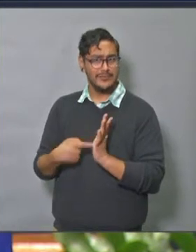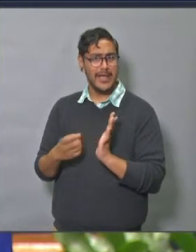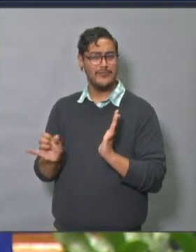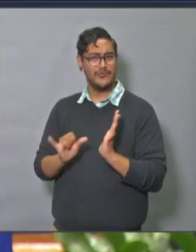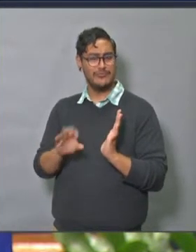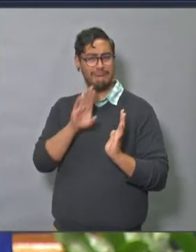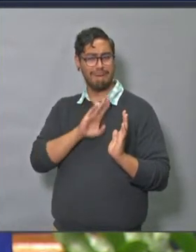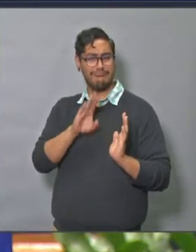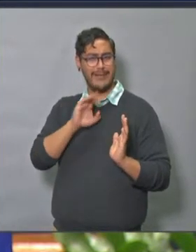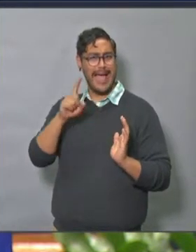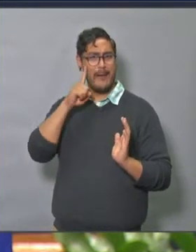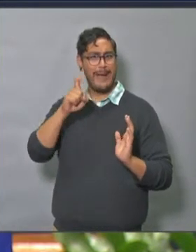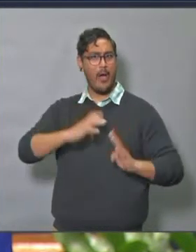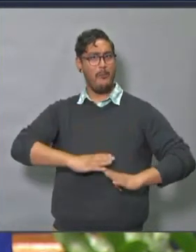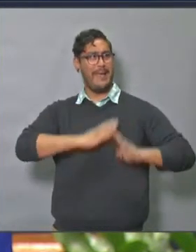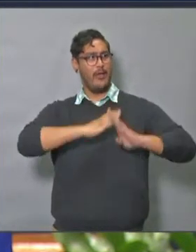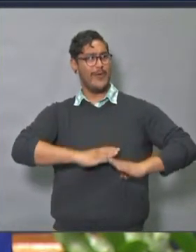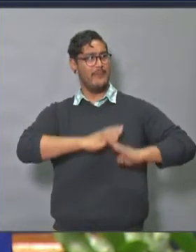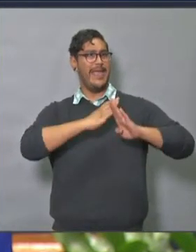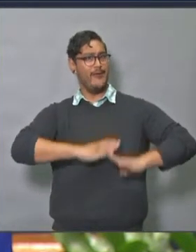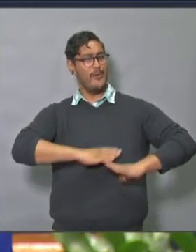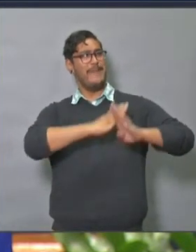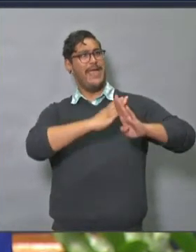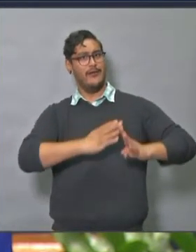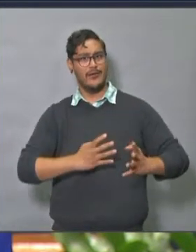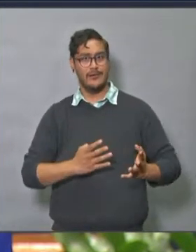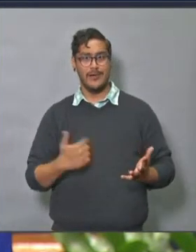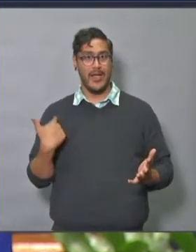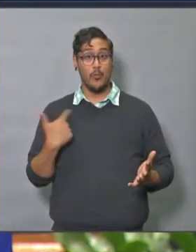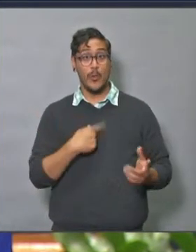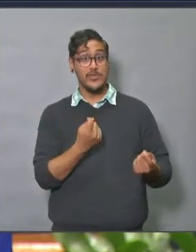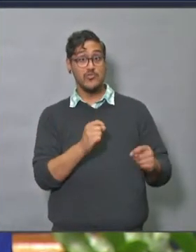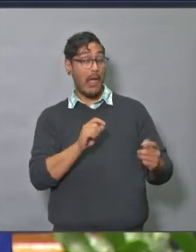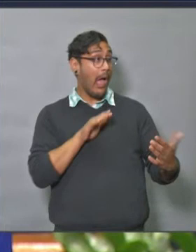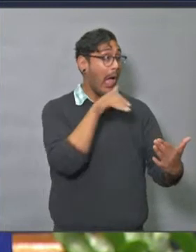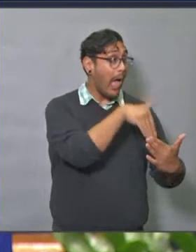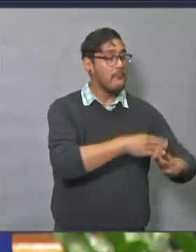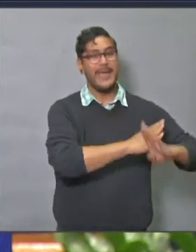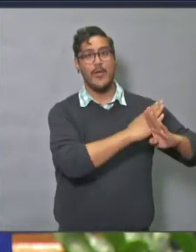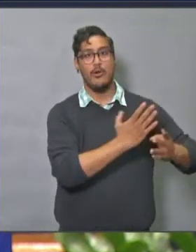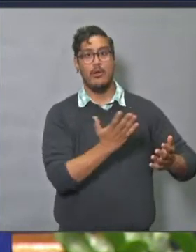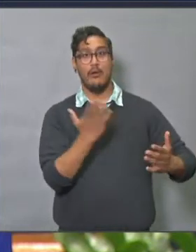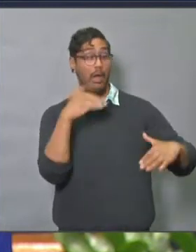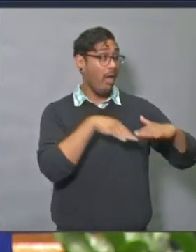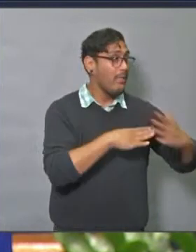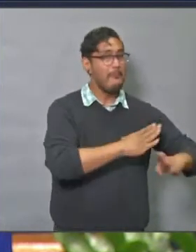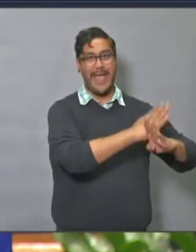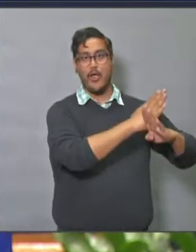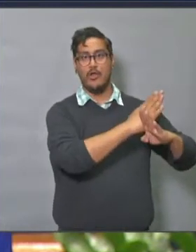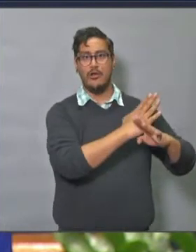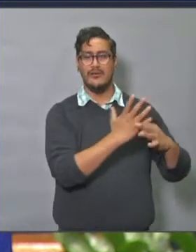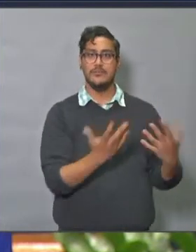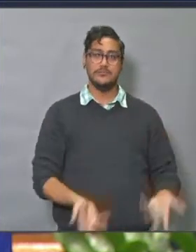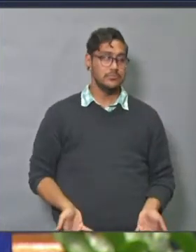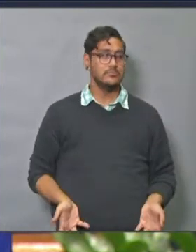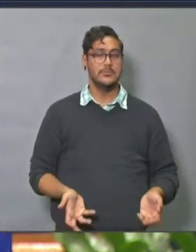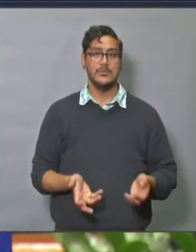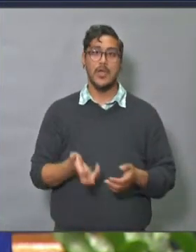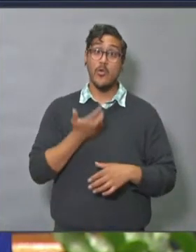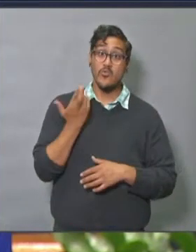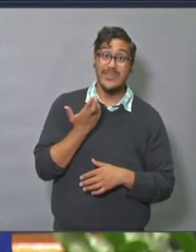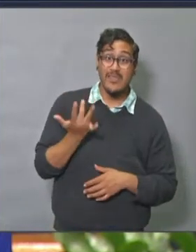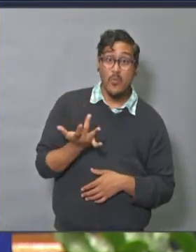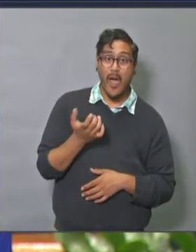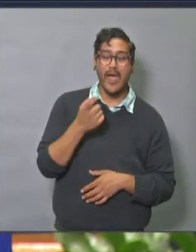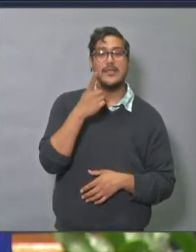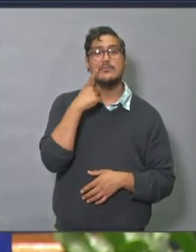up around the logistics, and some of that is really just working with the fact that there are 3 shifts at the nursing homes and making